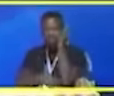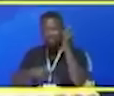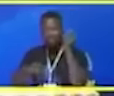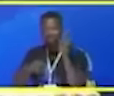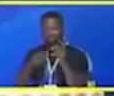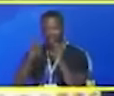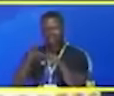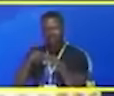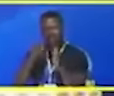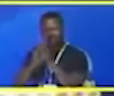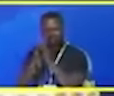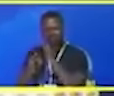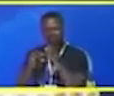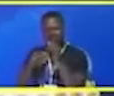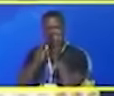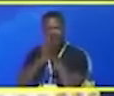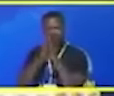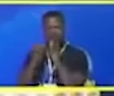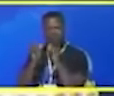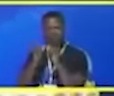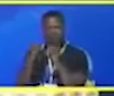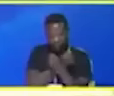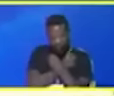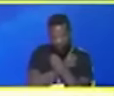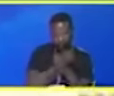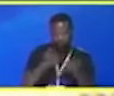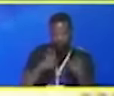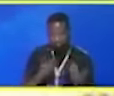like one who kills, like one who destroys.